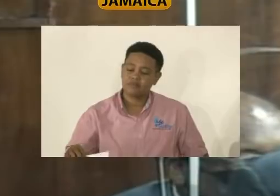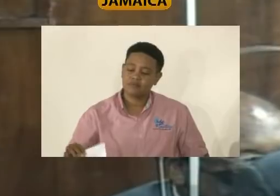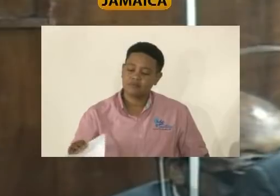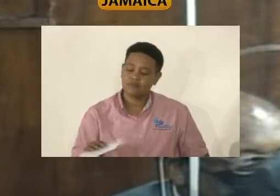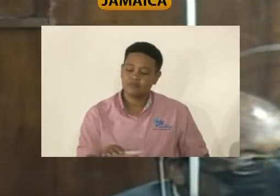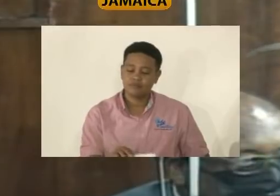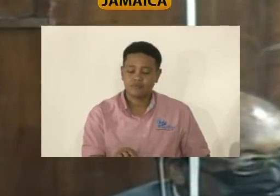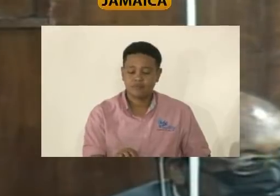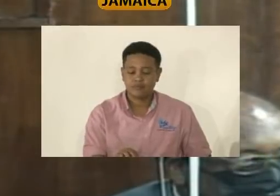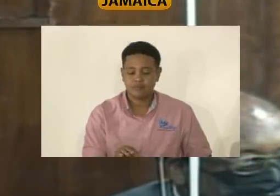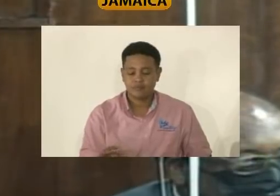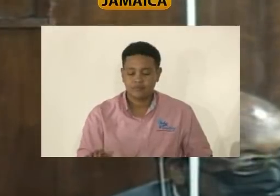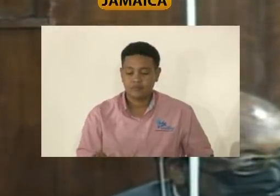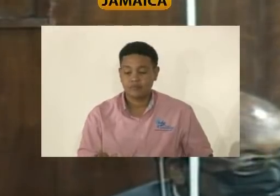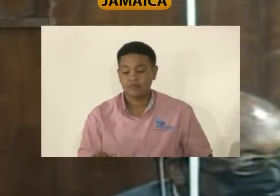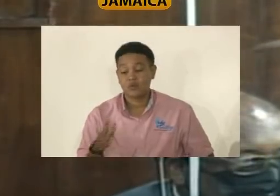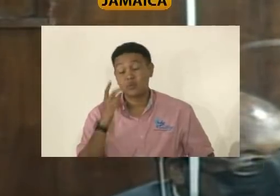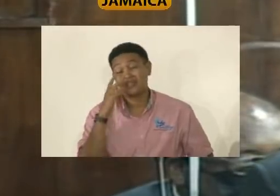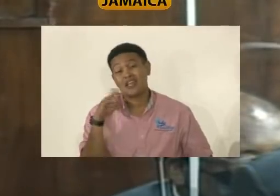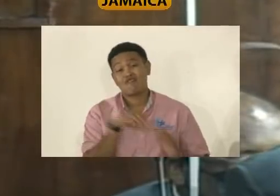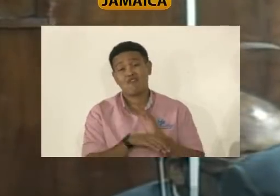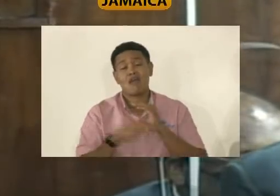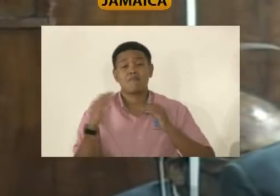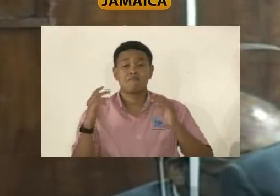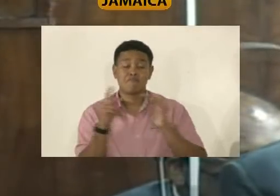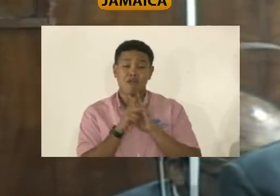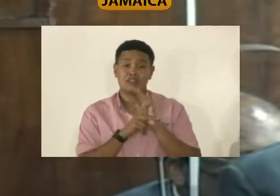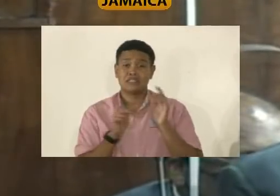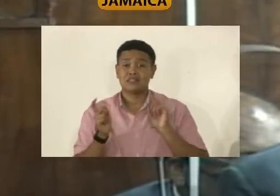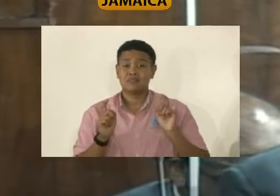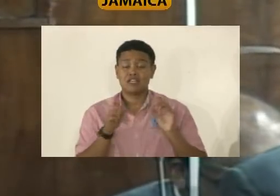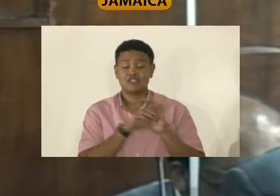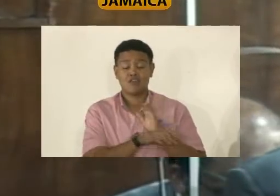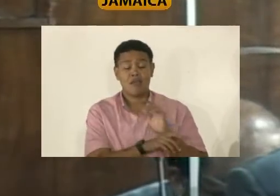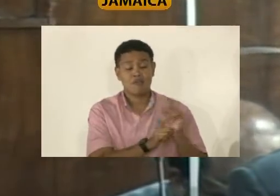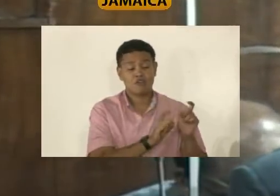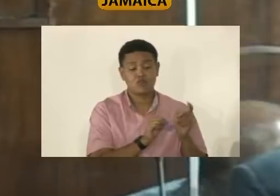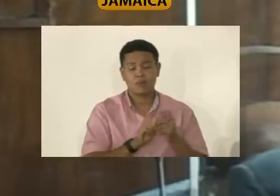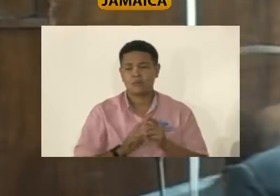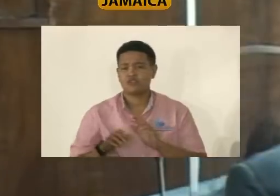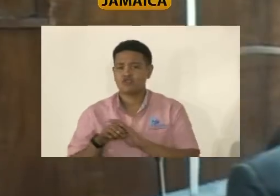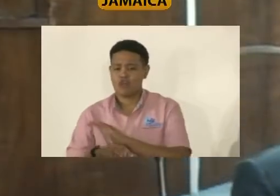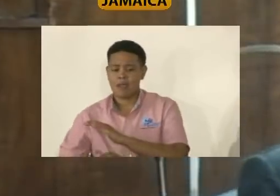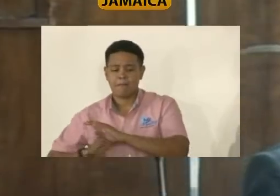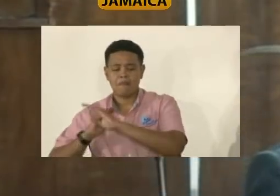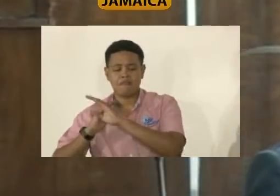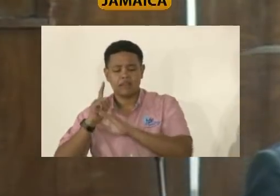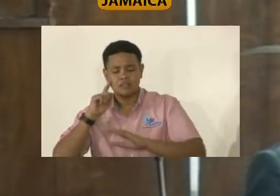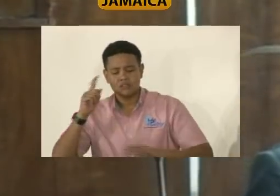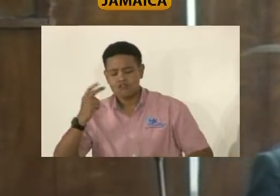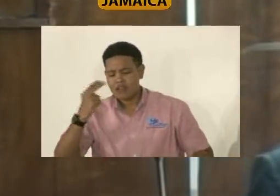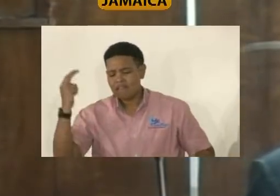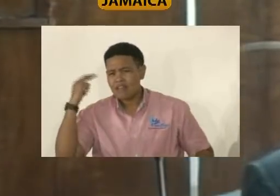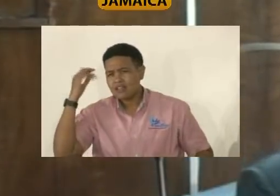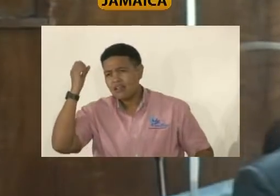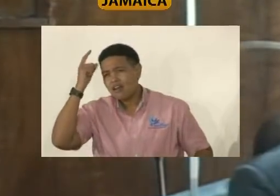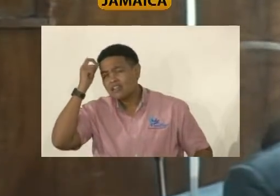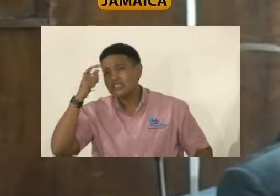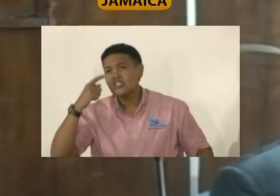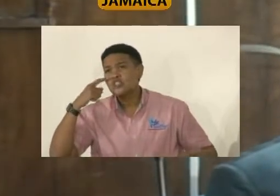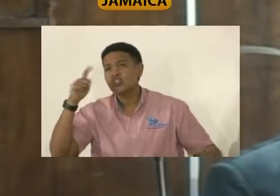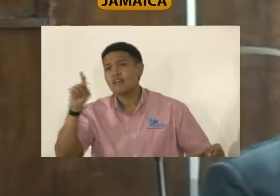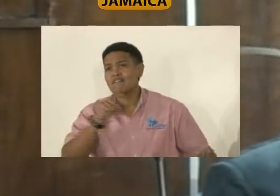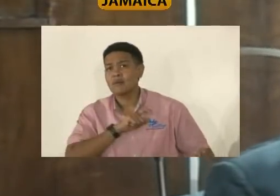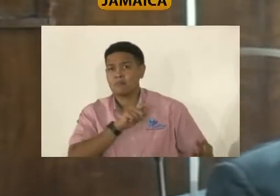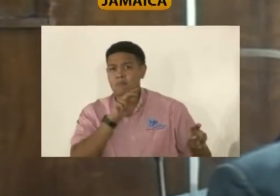You would see a crime policy that balances crime control with crime prevention, one that reflects an understanding that successful